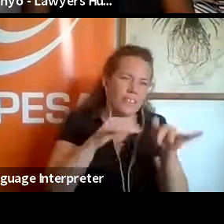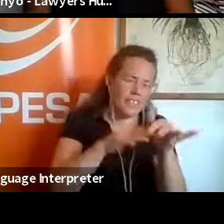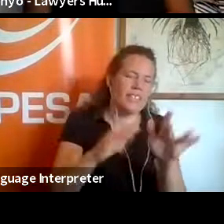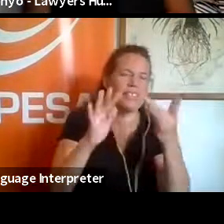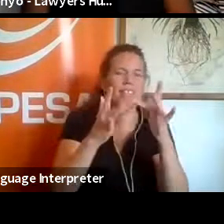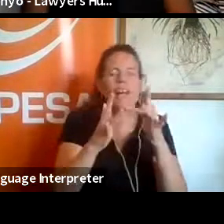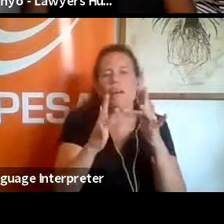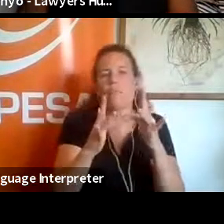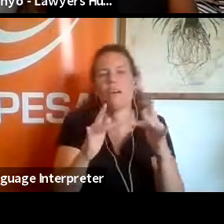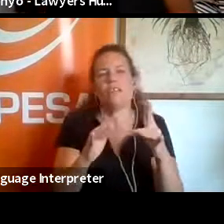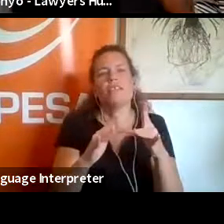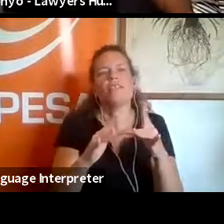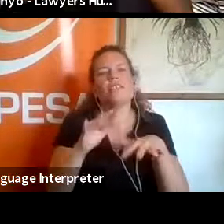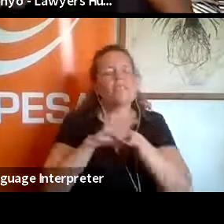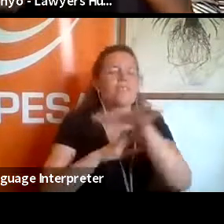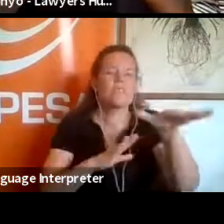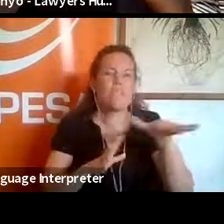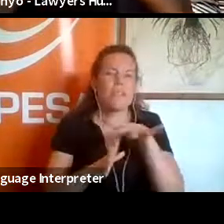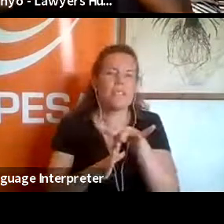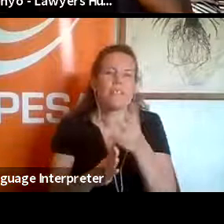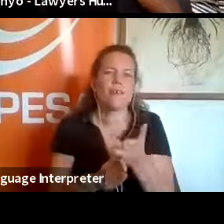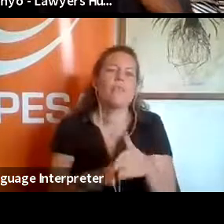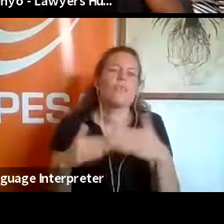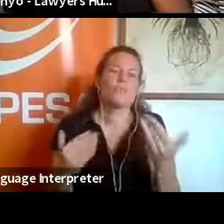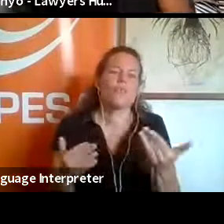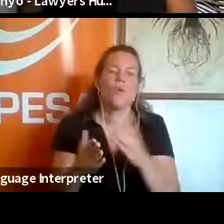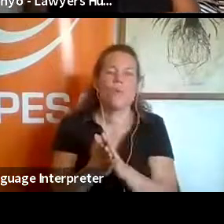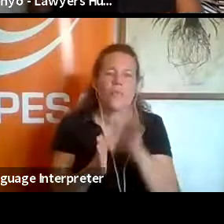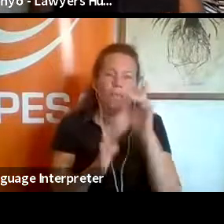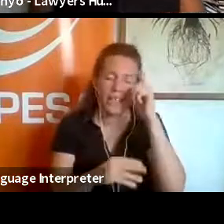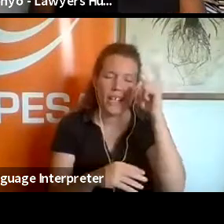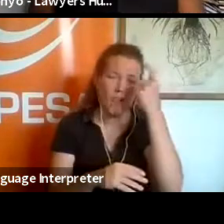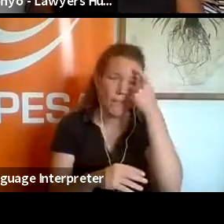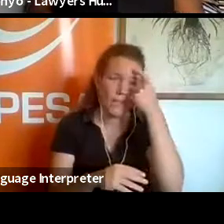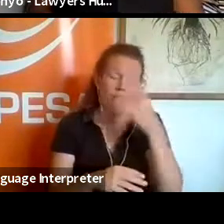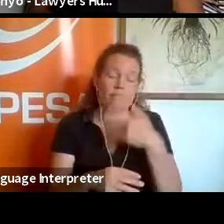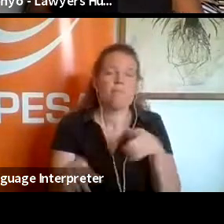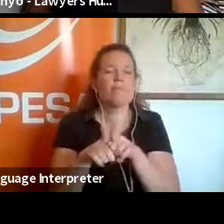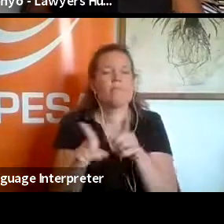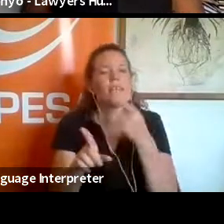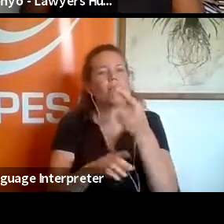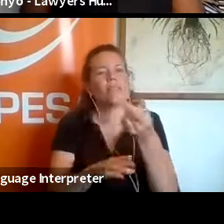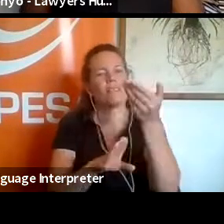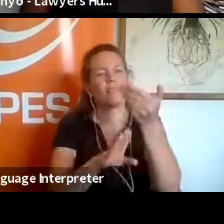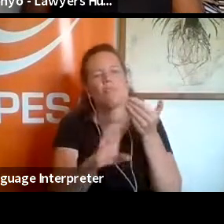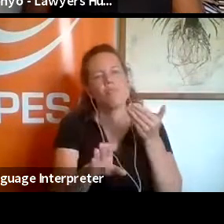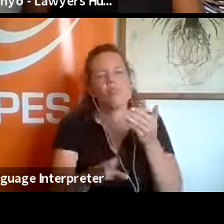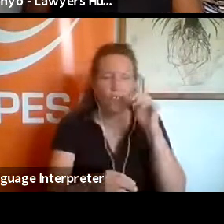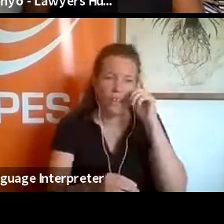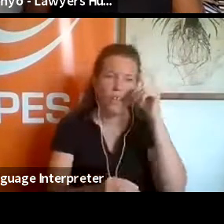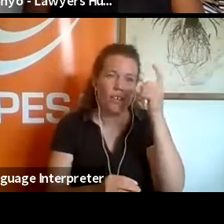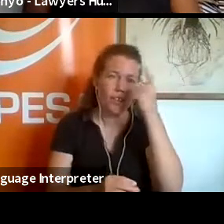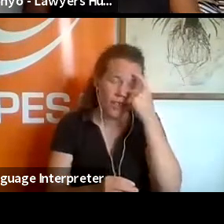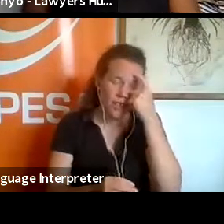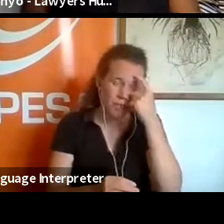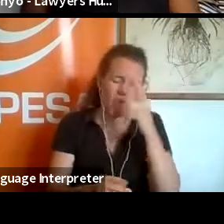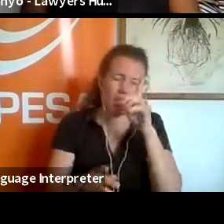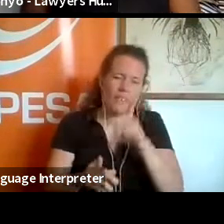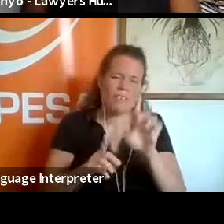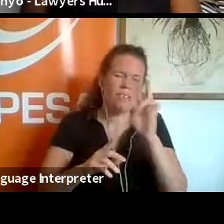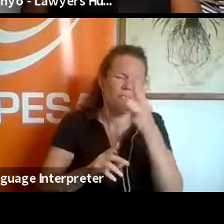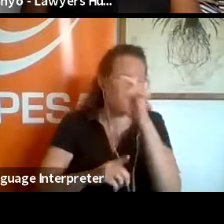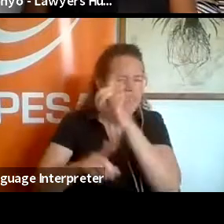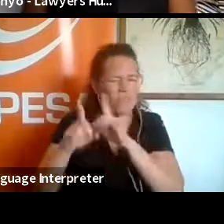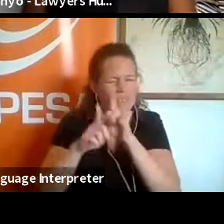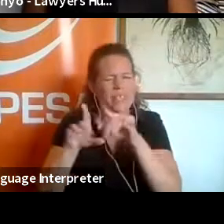cyberspace. So when government, that was why I also said earlier that government needs to rethink their approach, not only, for